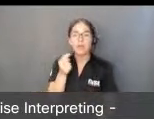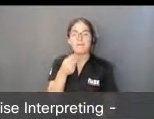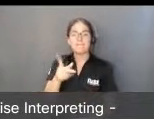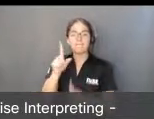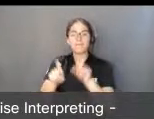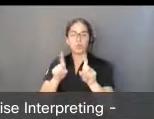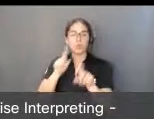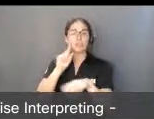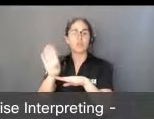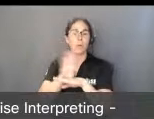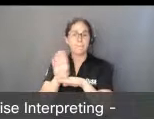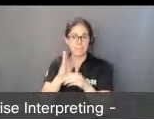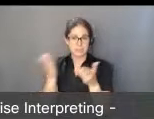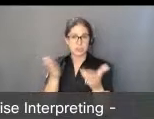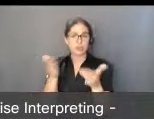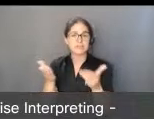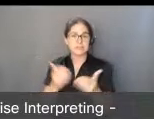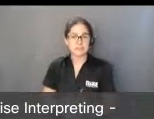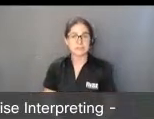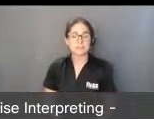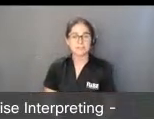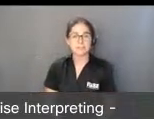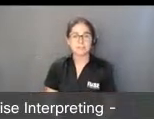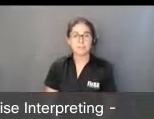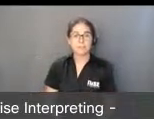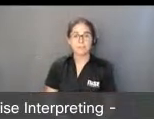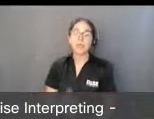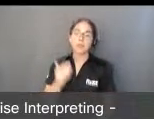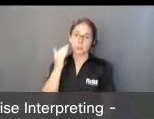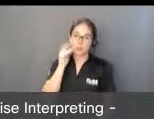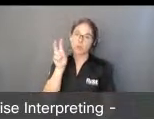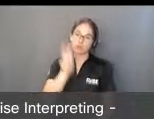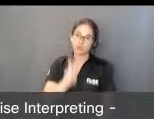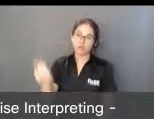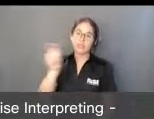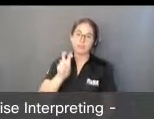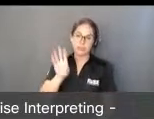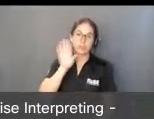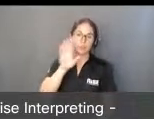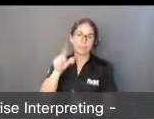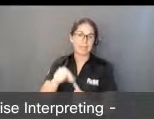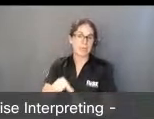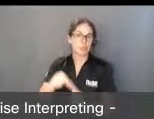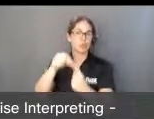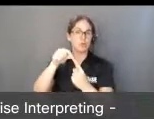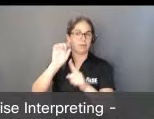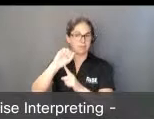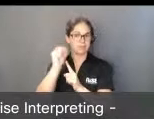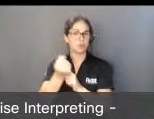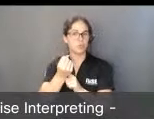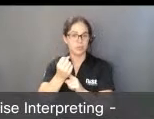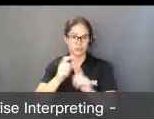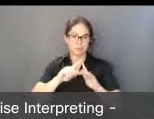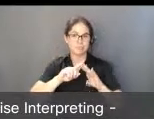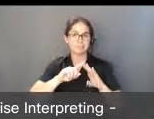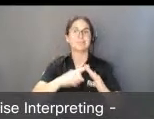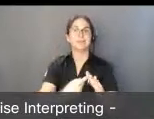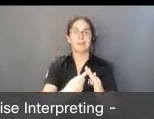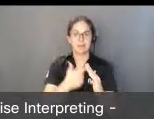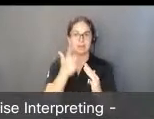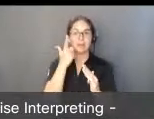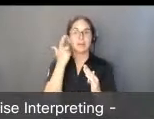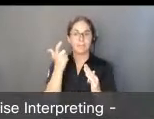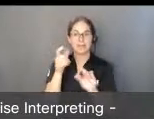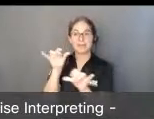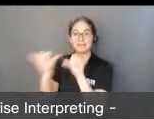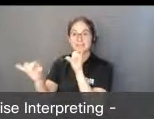services. So Mr. Jensen, you noted transportation. Obviously, that's going to be a unique situation to start off with. Given that we're going to go distance